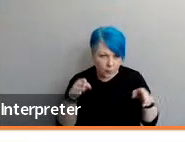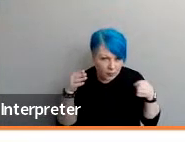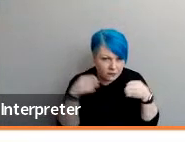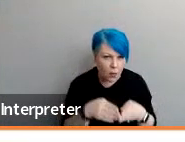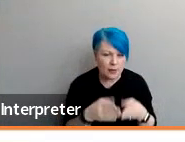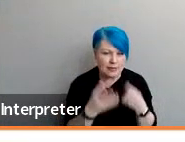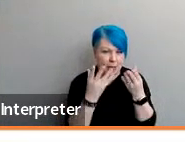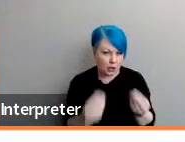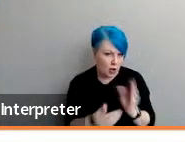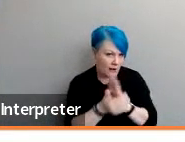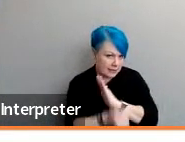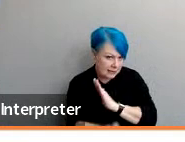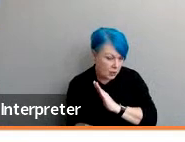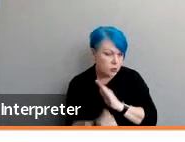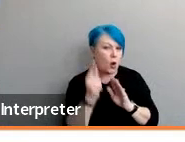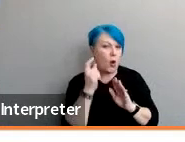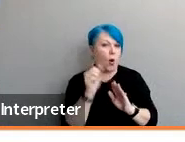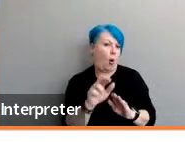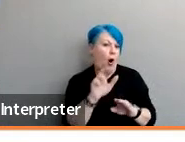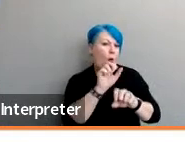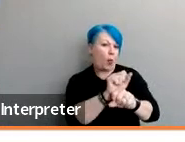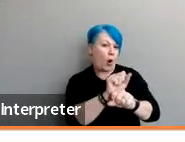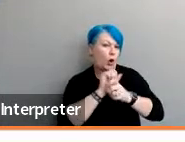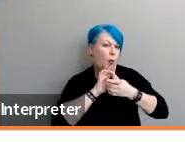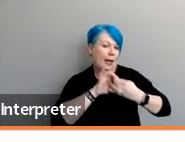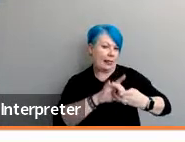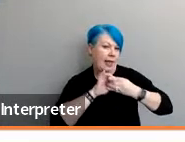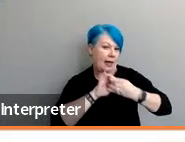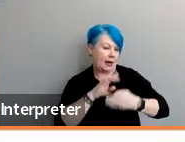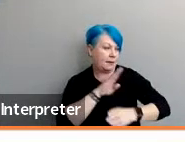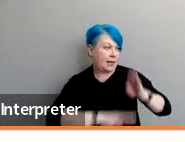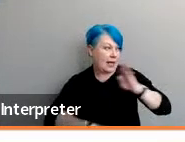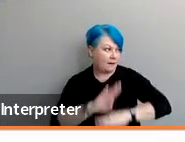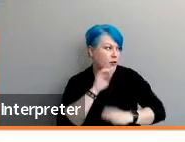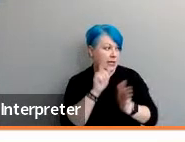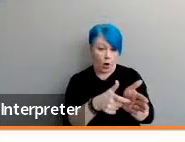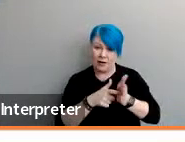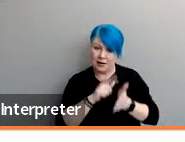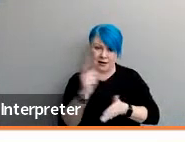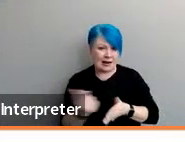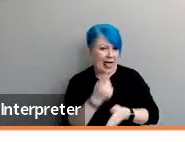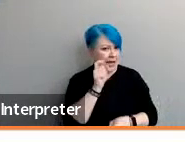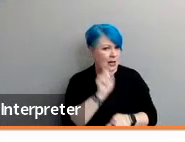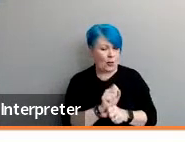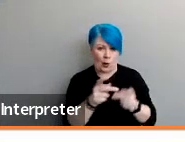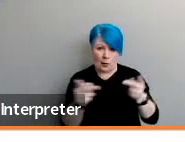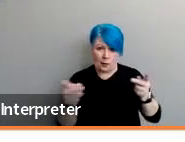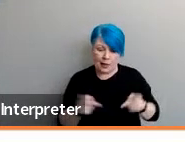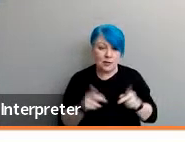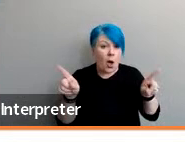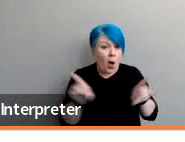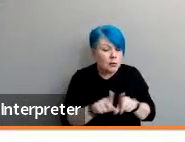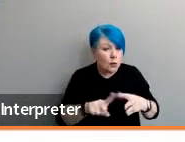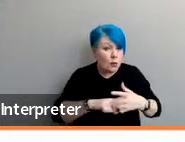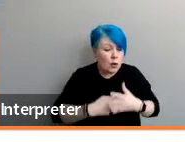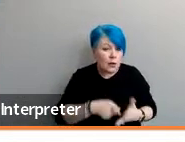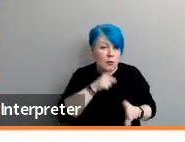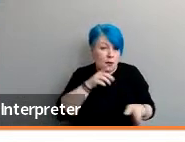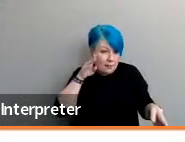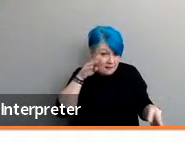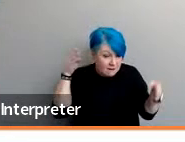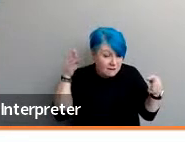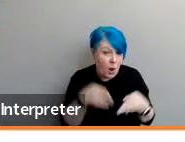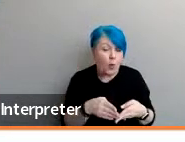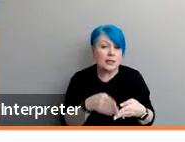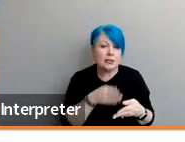soft skills or work-related behaviors that are needed in any workplace. We're also starting to really focus on things like